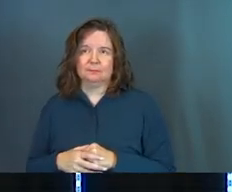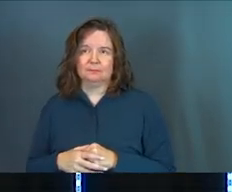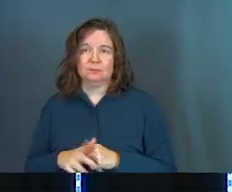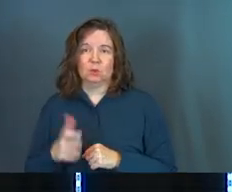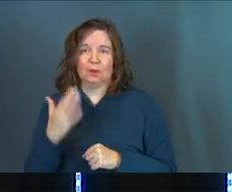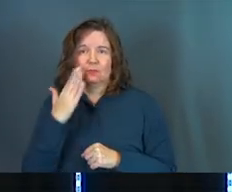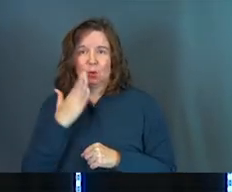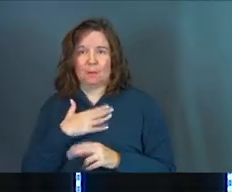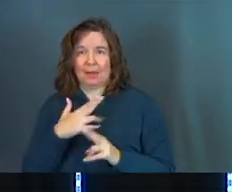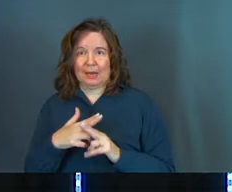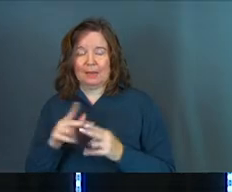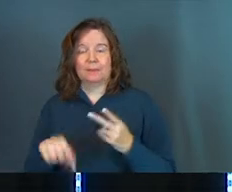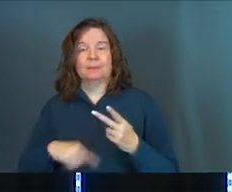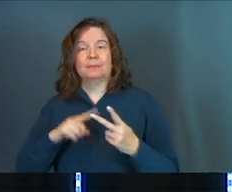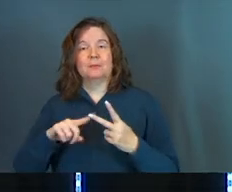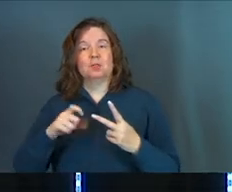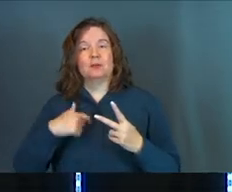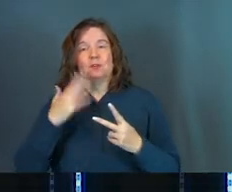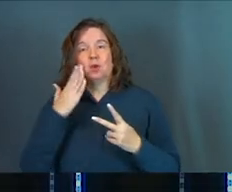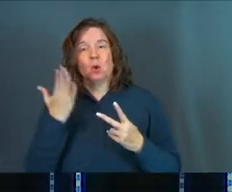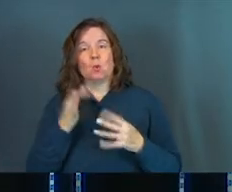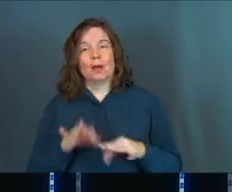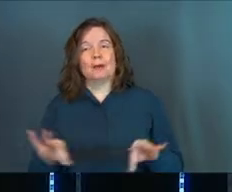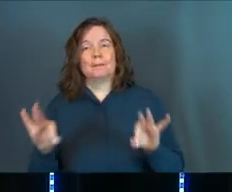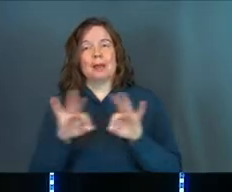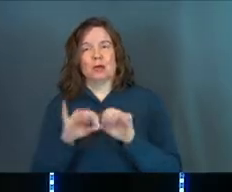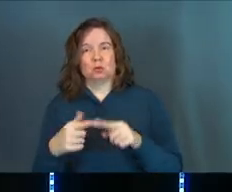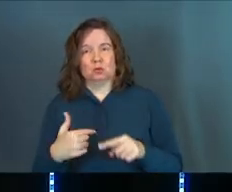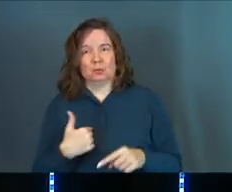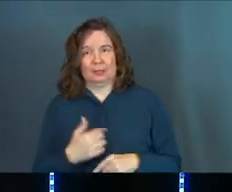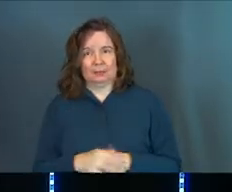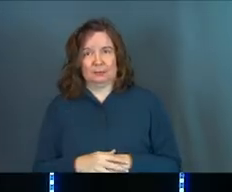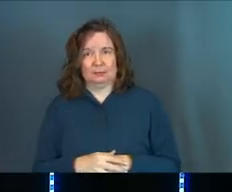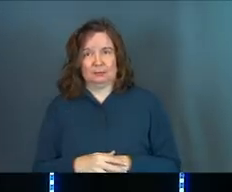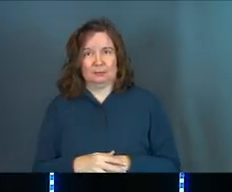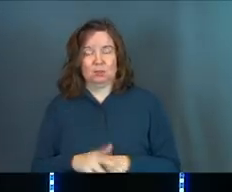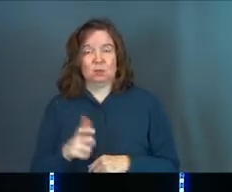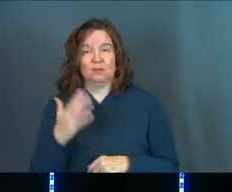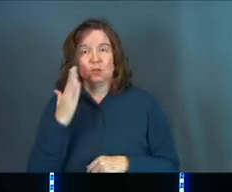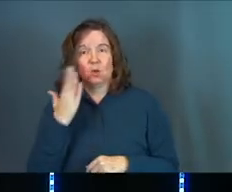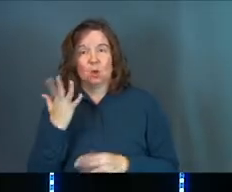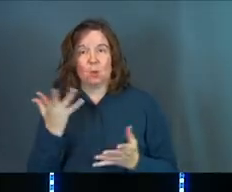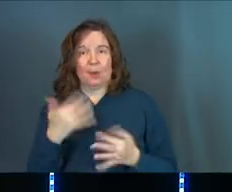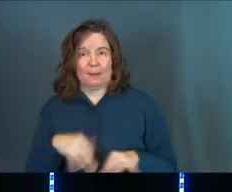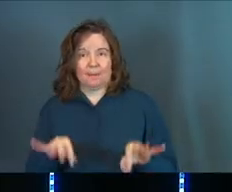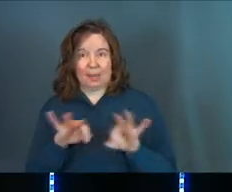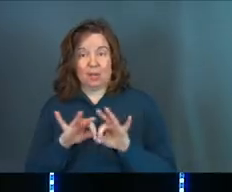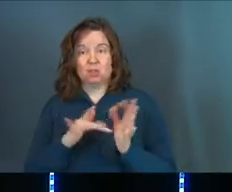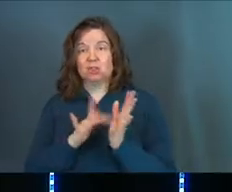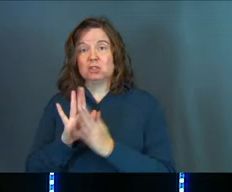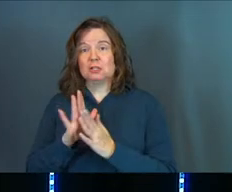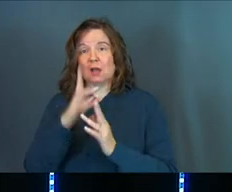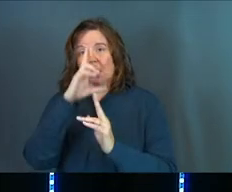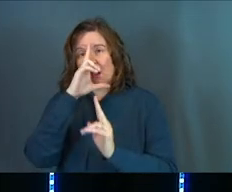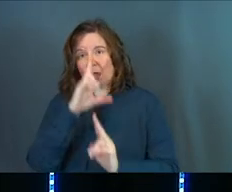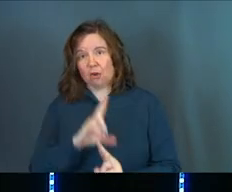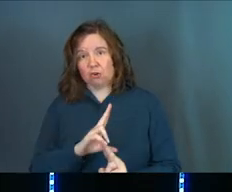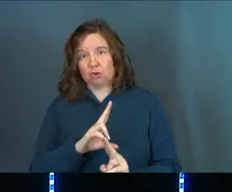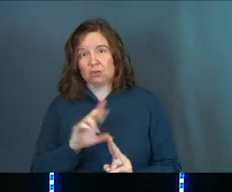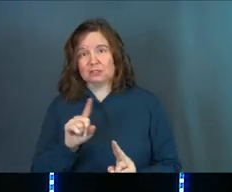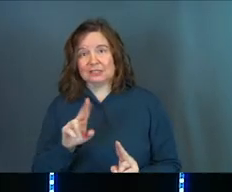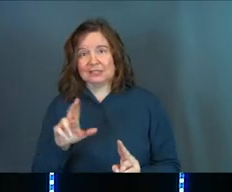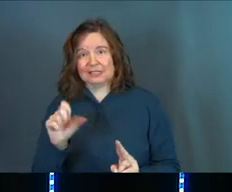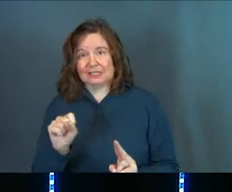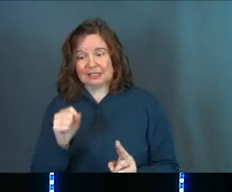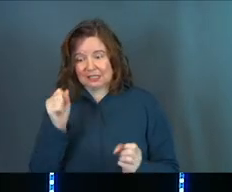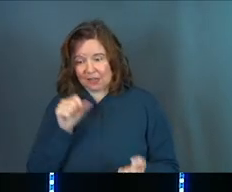You got to know my name. You got to know what matters to me. You got to know what matters to him. See, Jesus honored